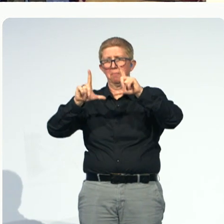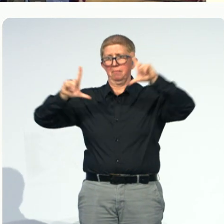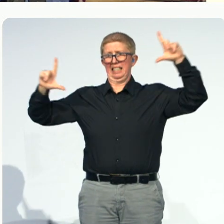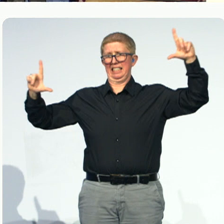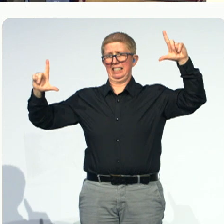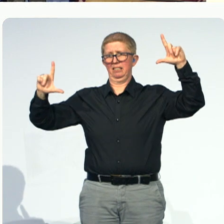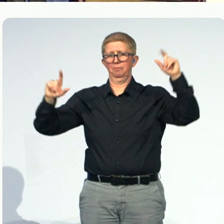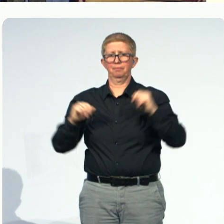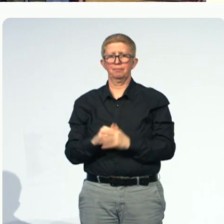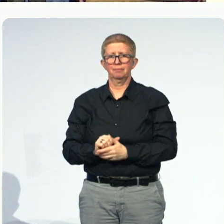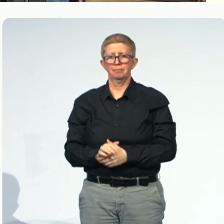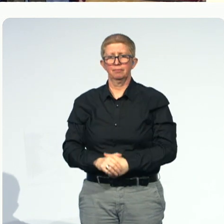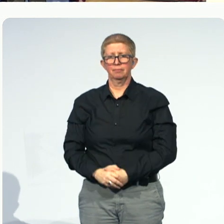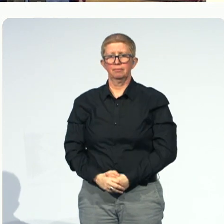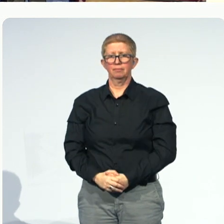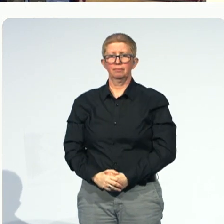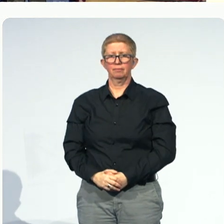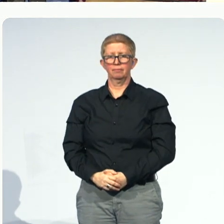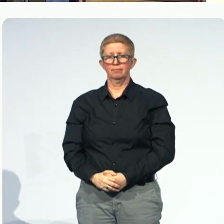Can you click on the link, please?